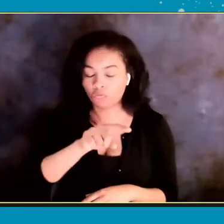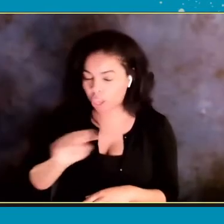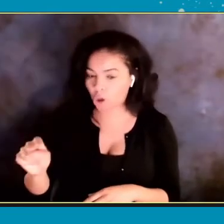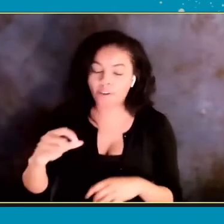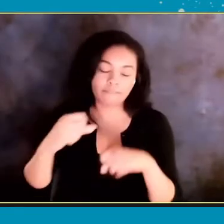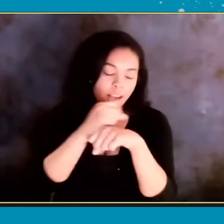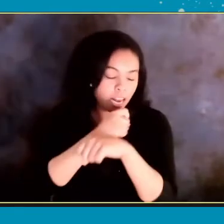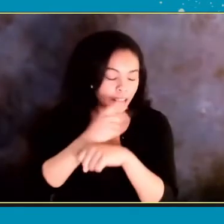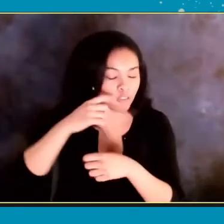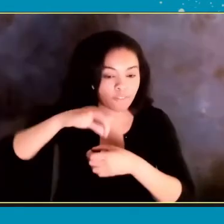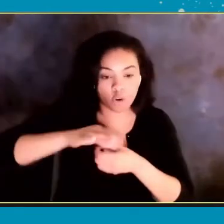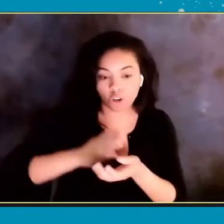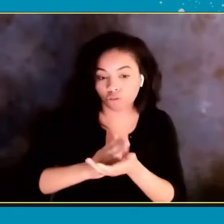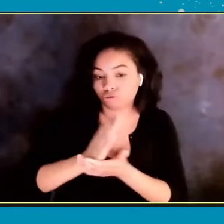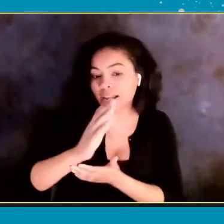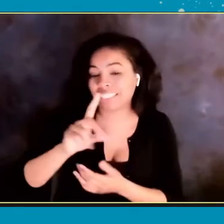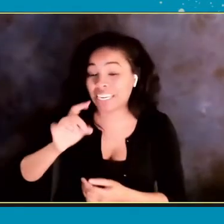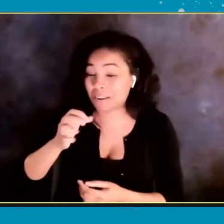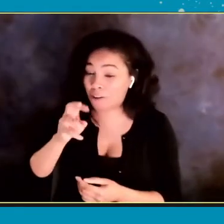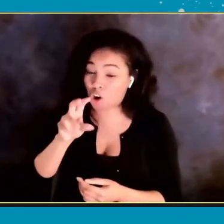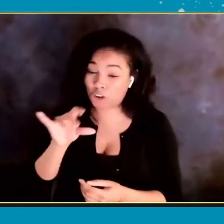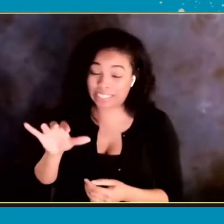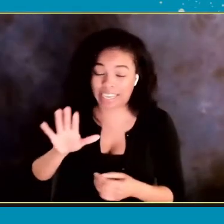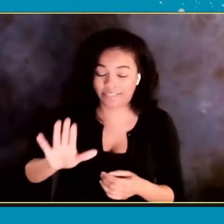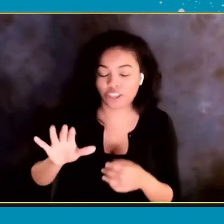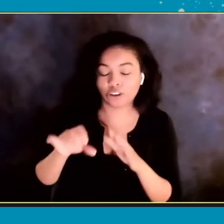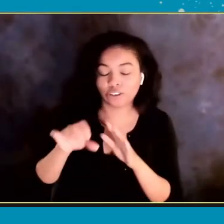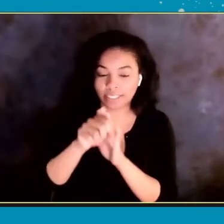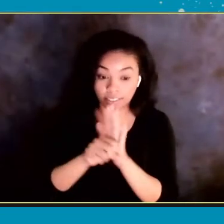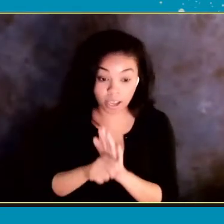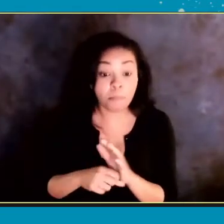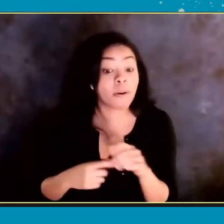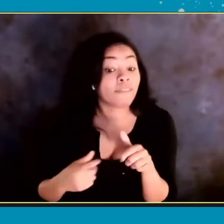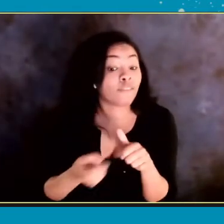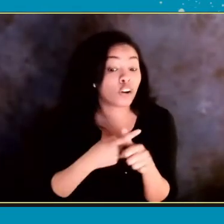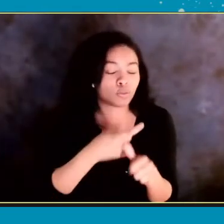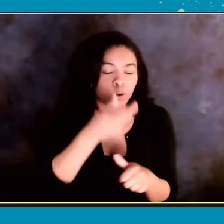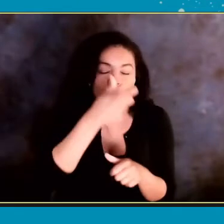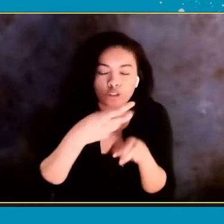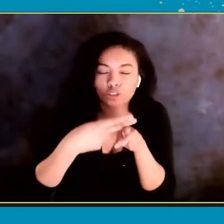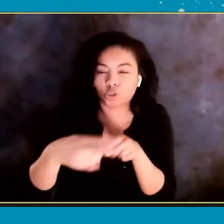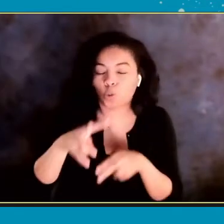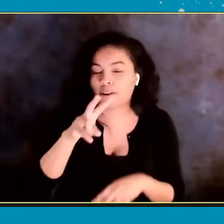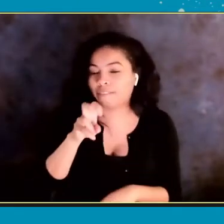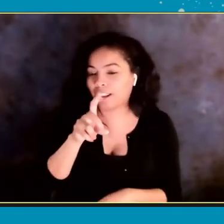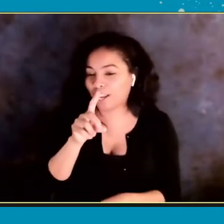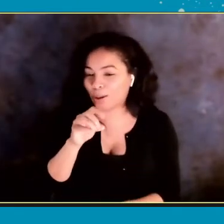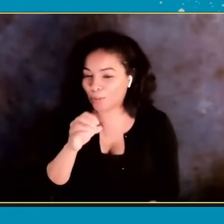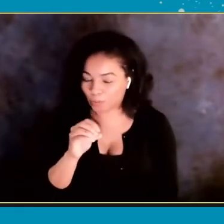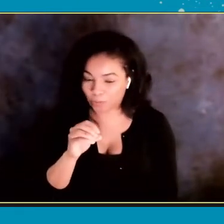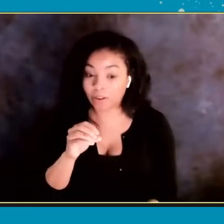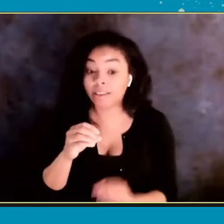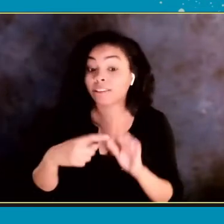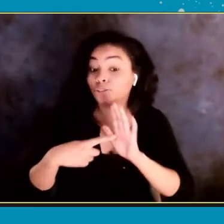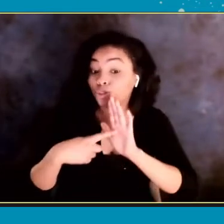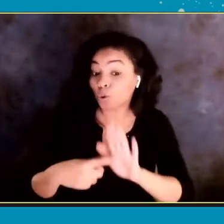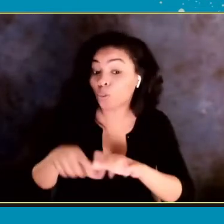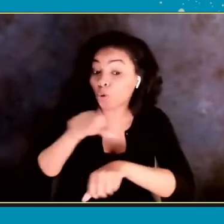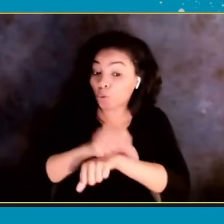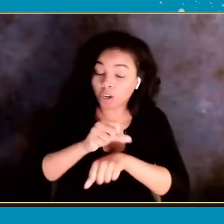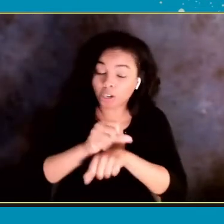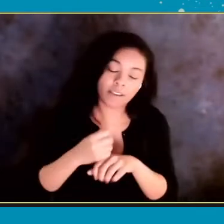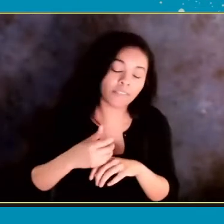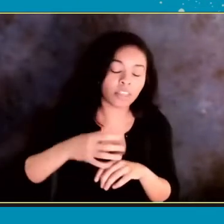in their states. But first, we're going to watch a short video illustrating the work of the Frontline's election defenders and the joy